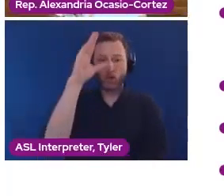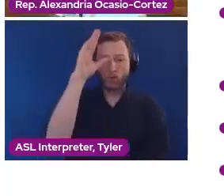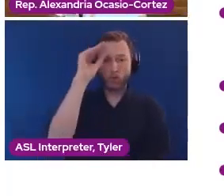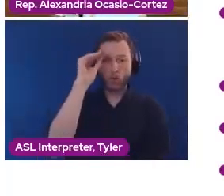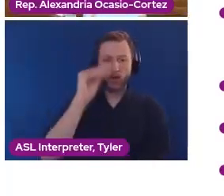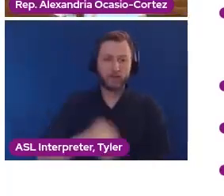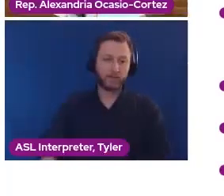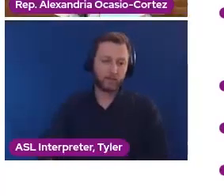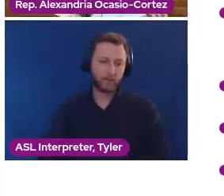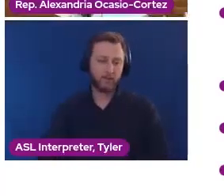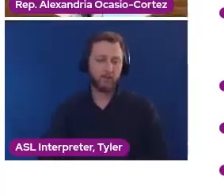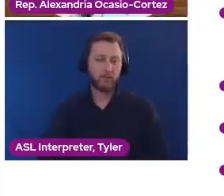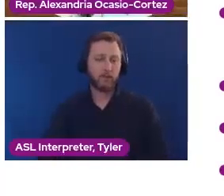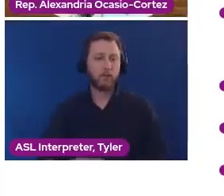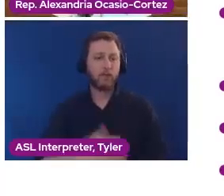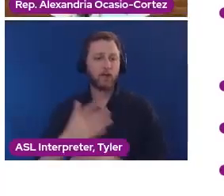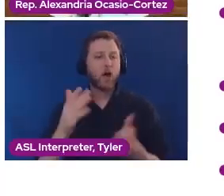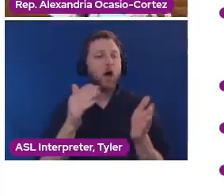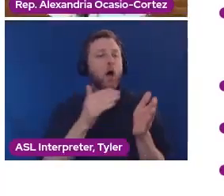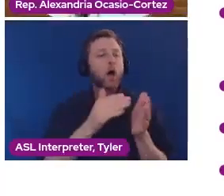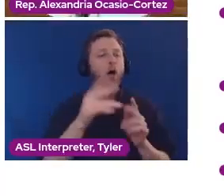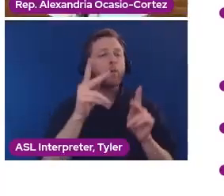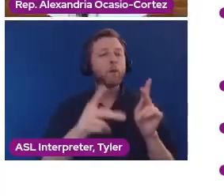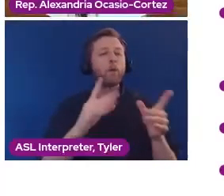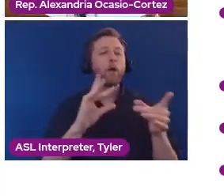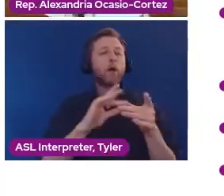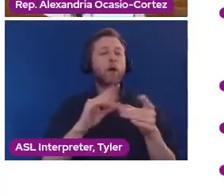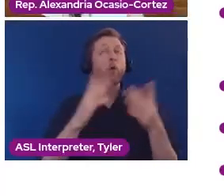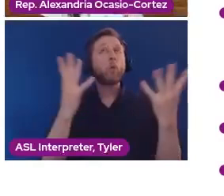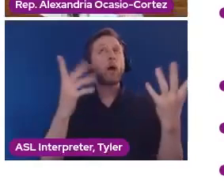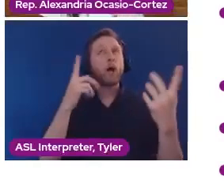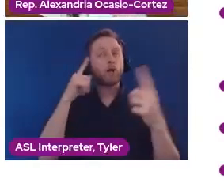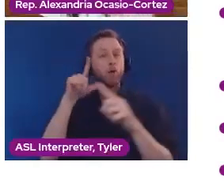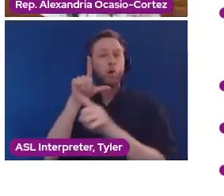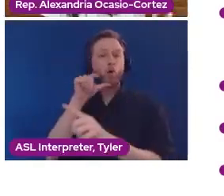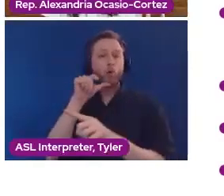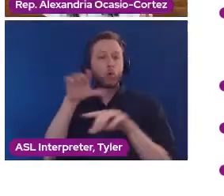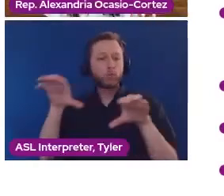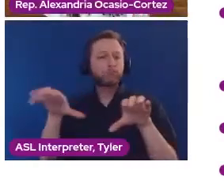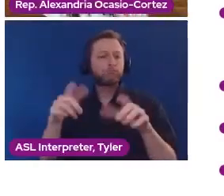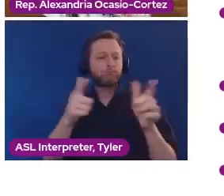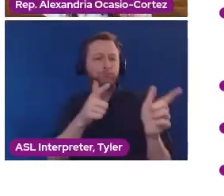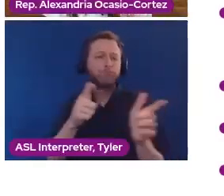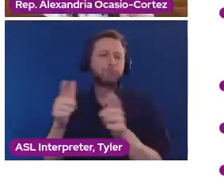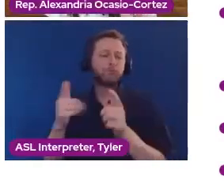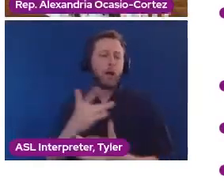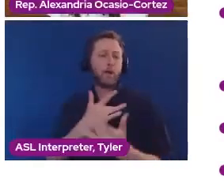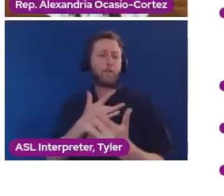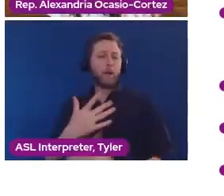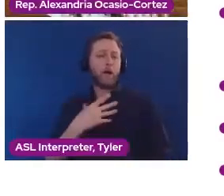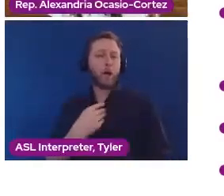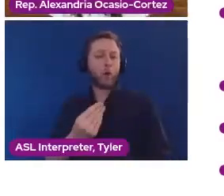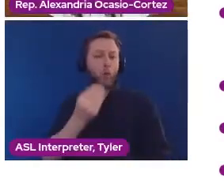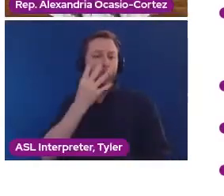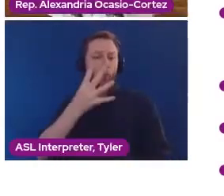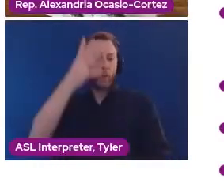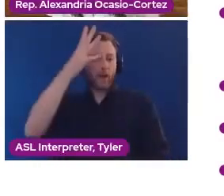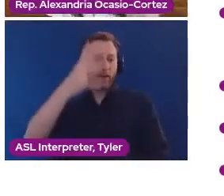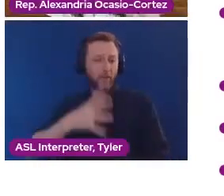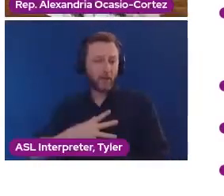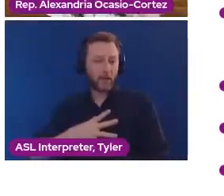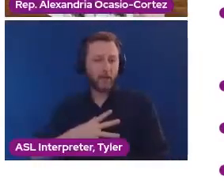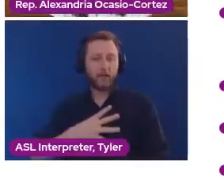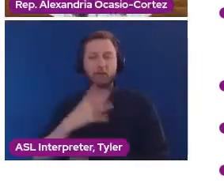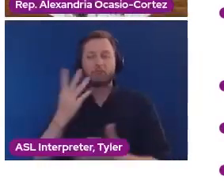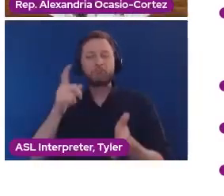a lot of times people say, well, specifically, this is about white men because of what we see of mass shootings in schools